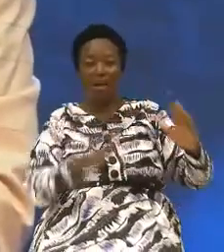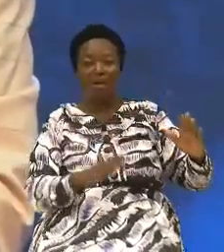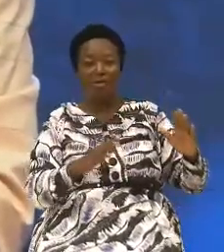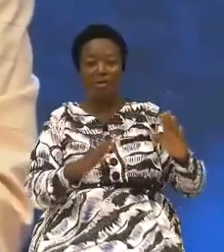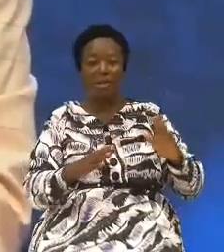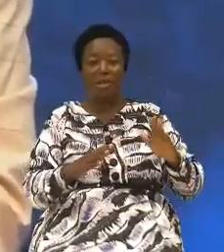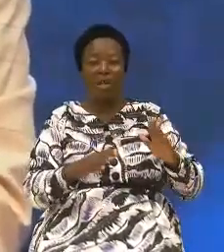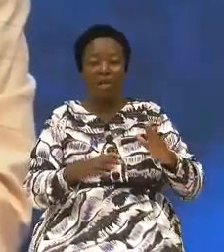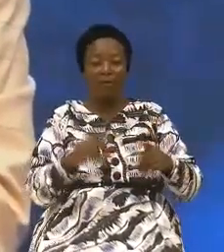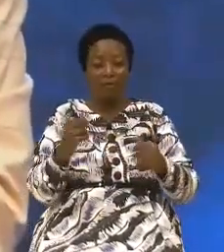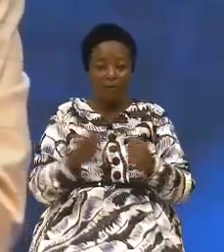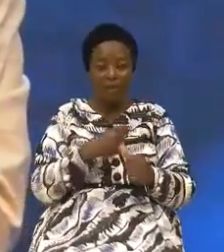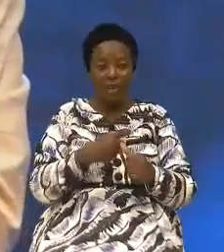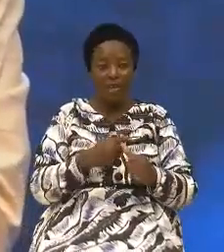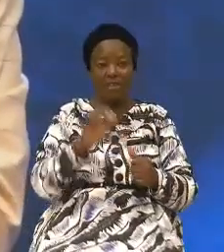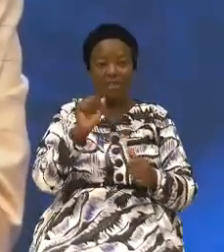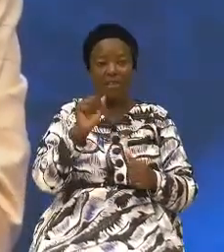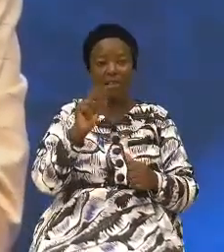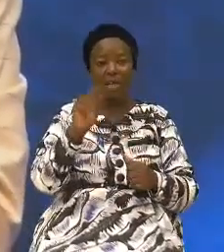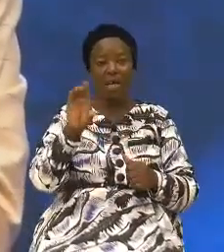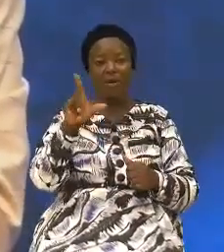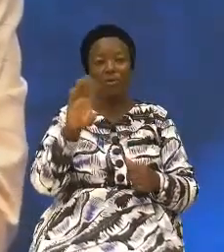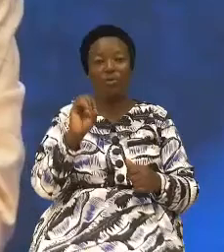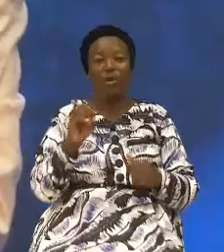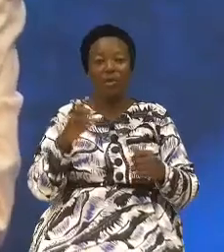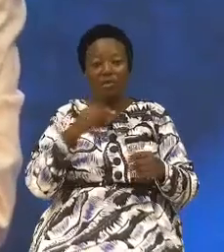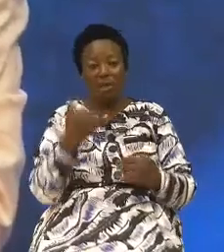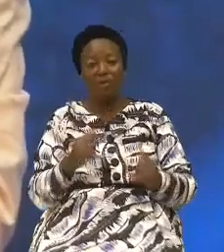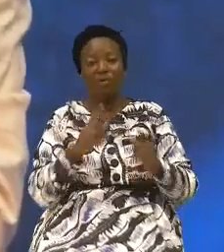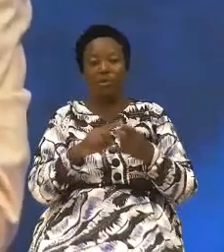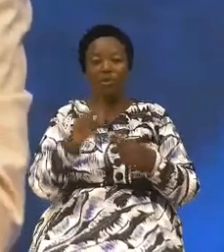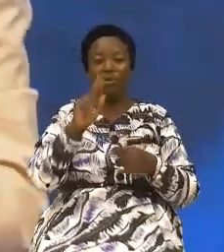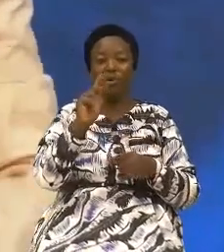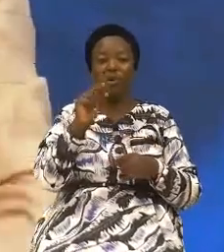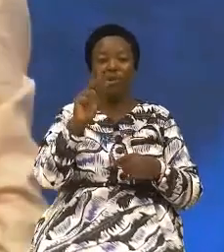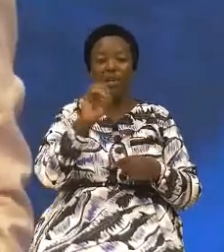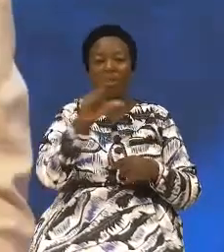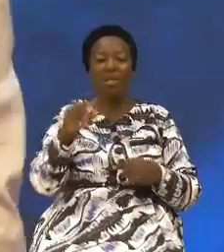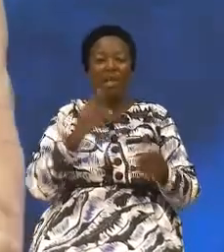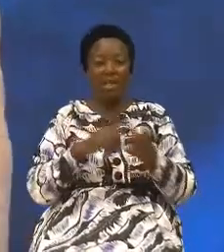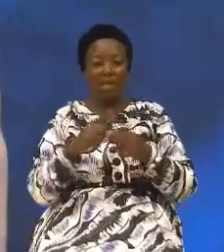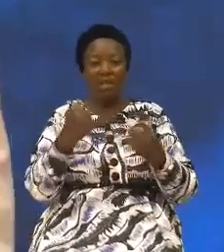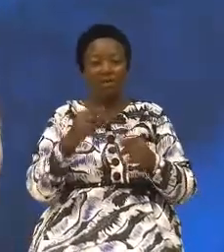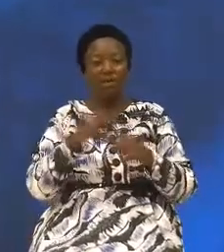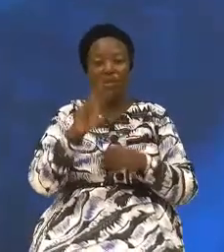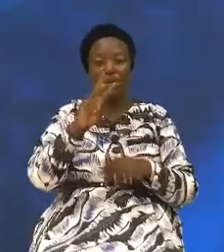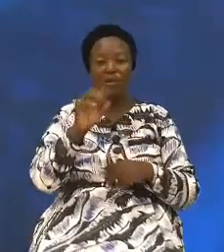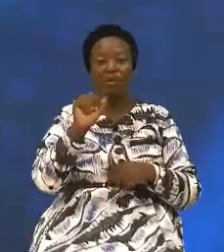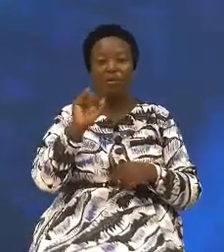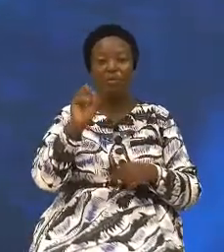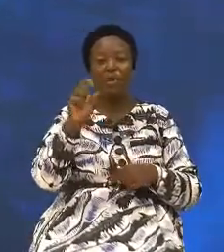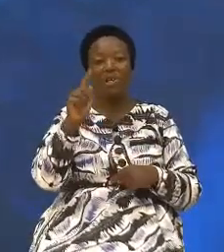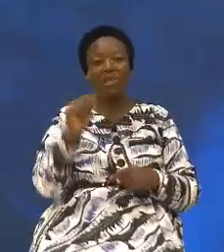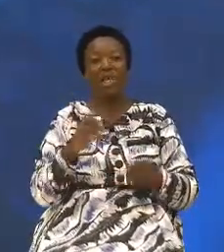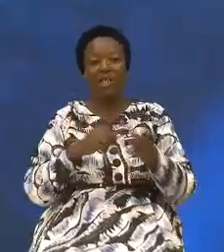to the knees, and then to the waist, and now above the head, that I could not pass over,